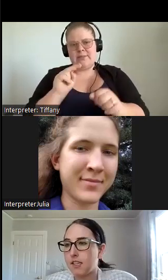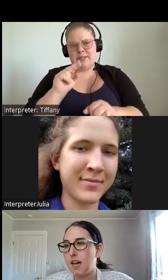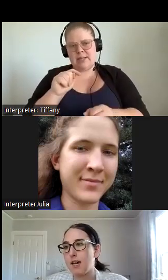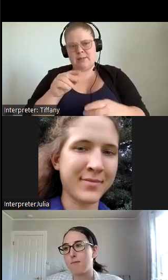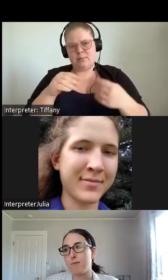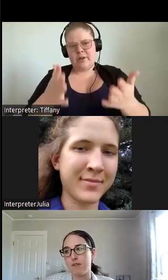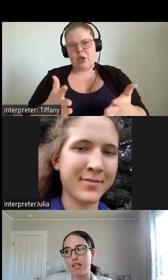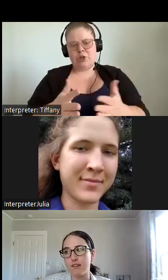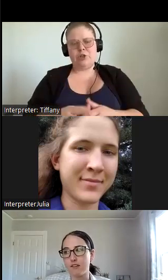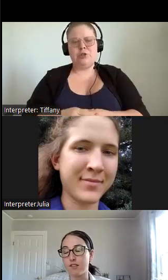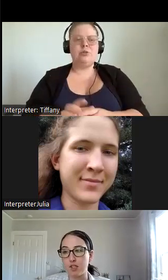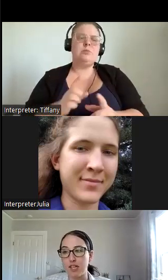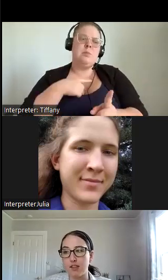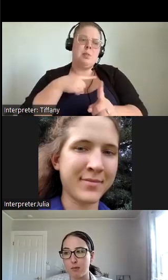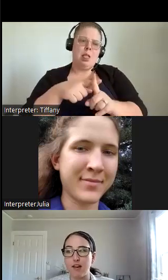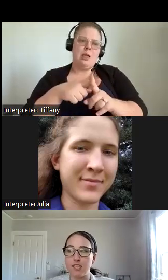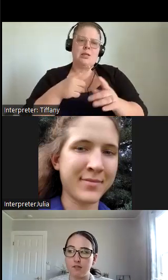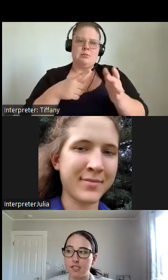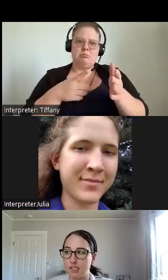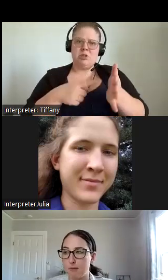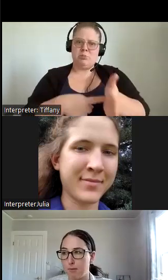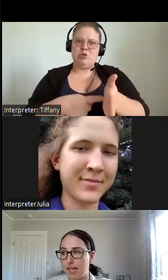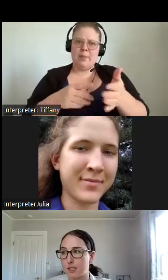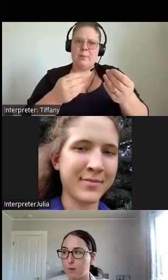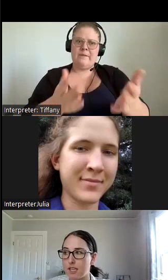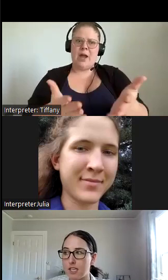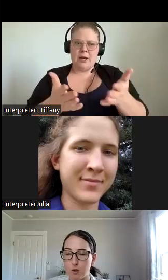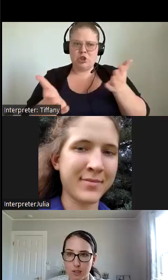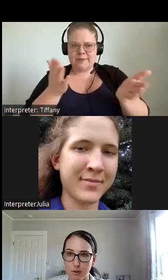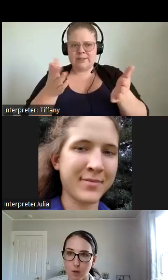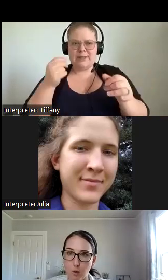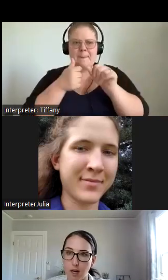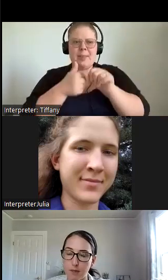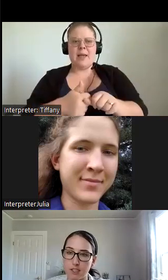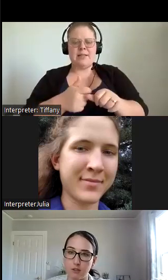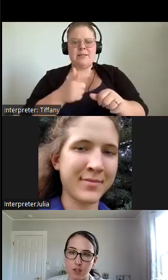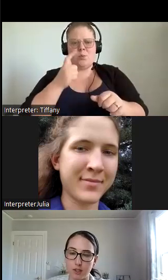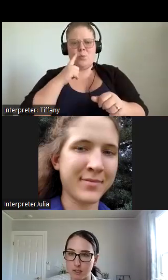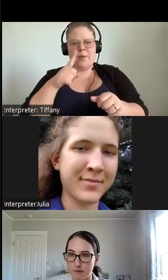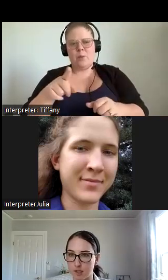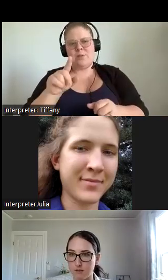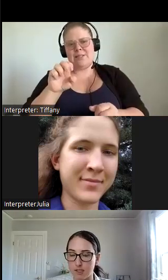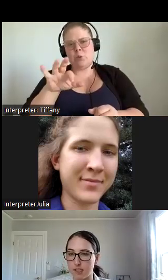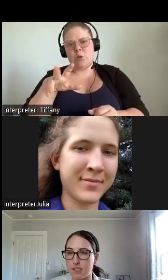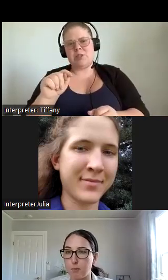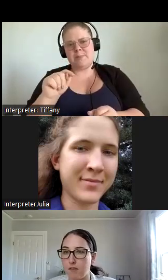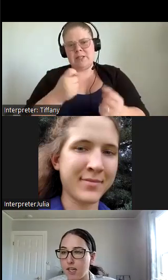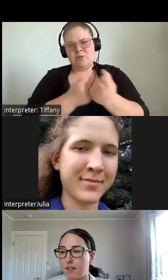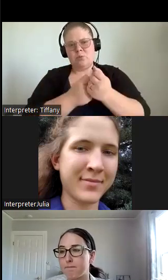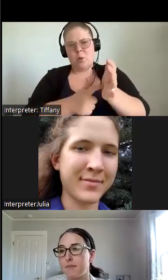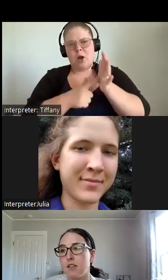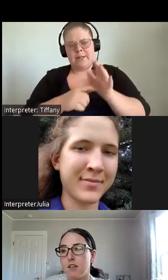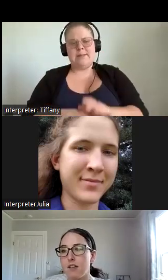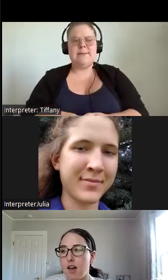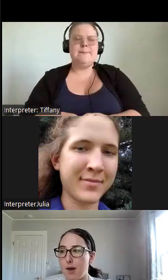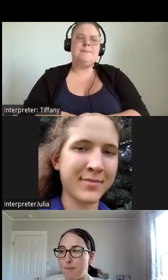and demonstrate that they're providing services in compliance with the endorsement requirements. So for those specific services they're providing.